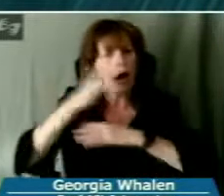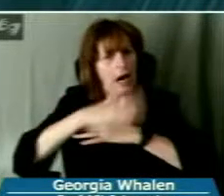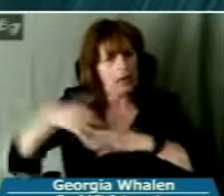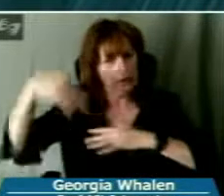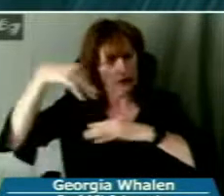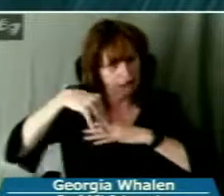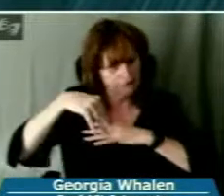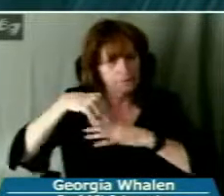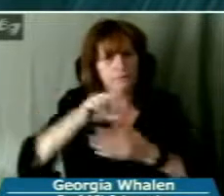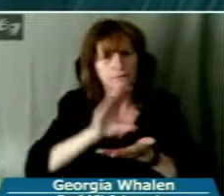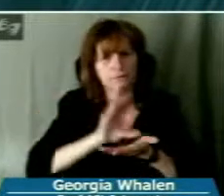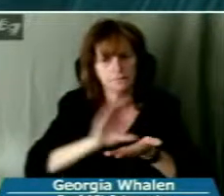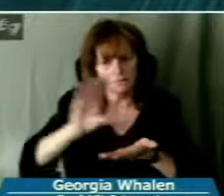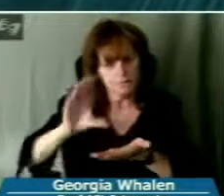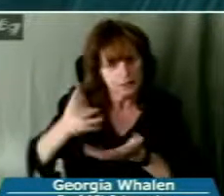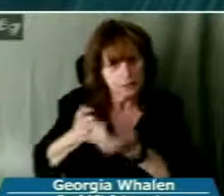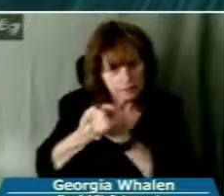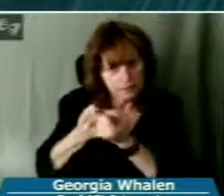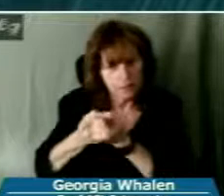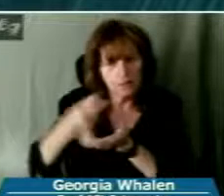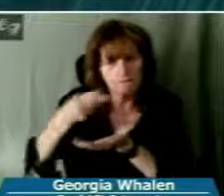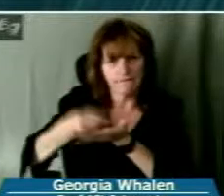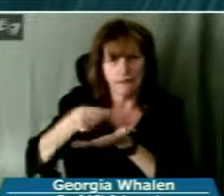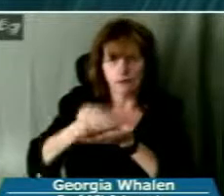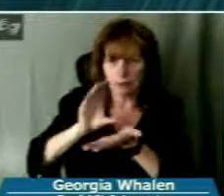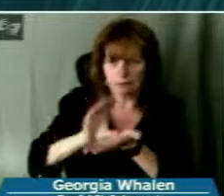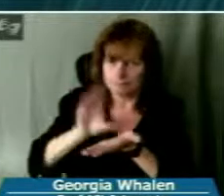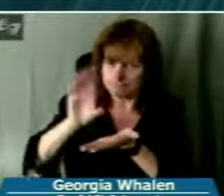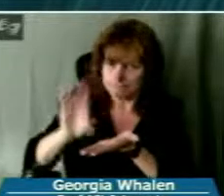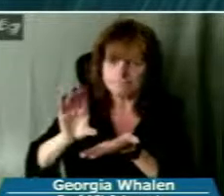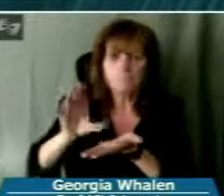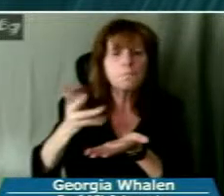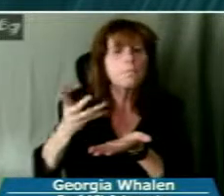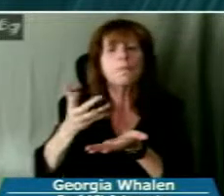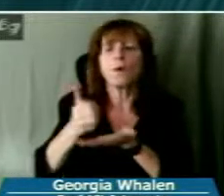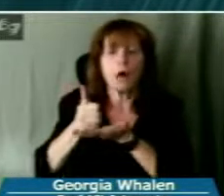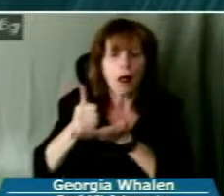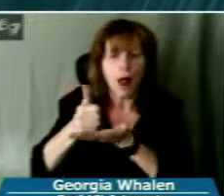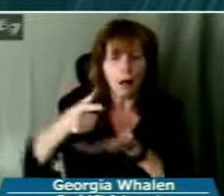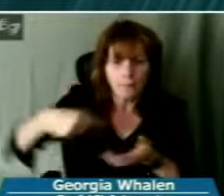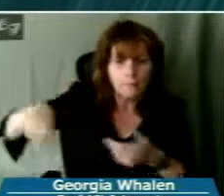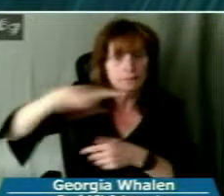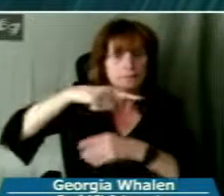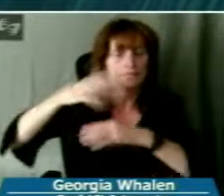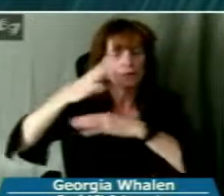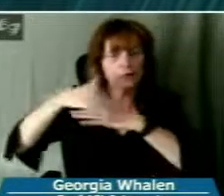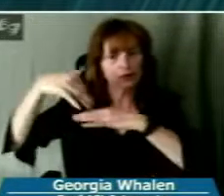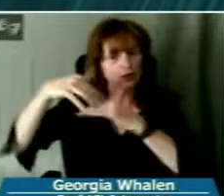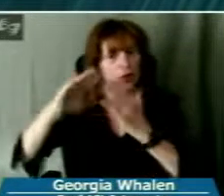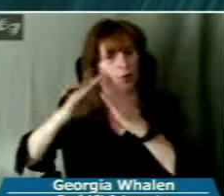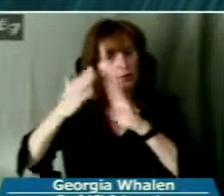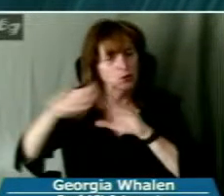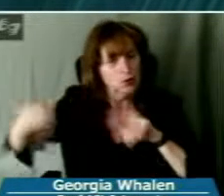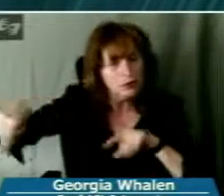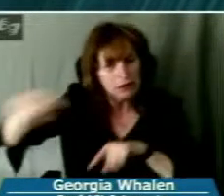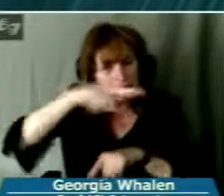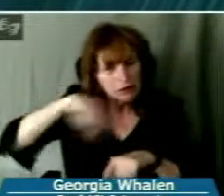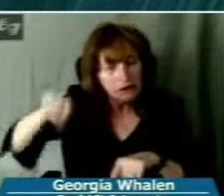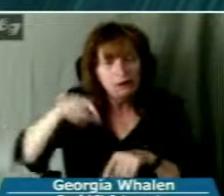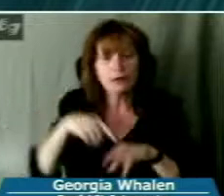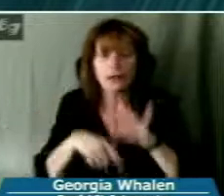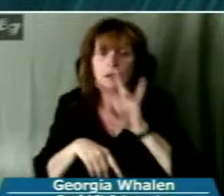to address the immediate needs in our Indigenous communities. It includes a $75 million support for